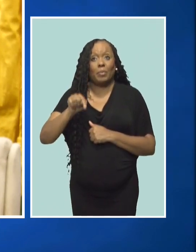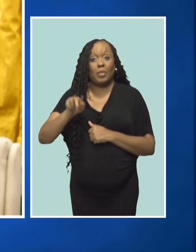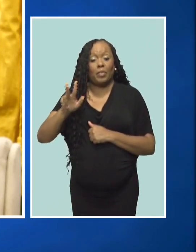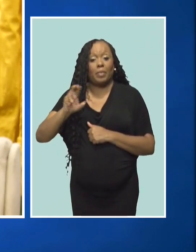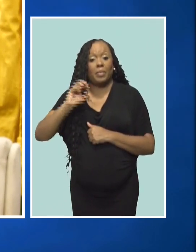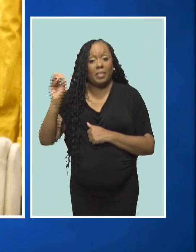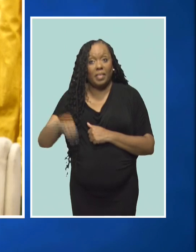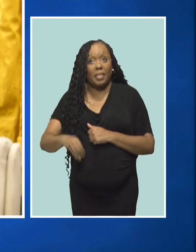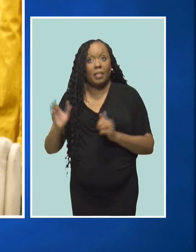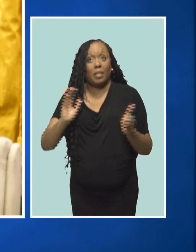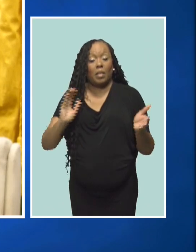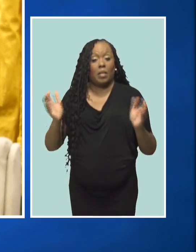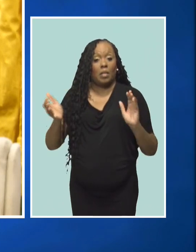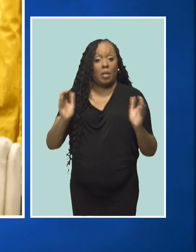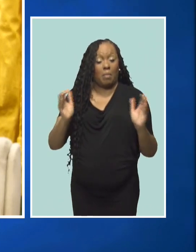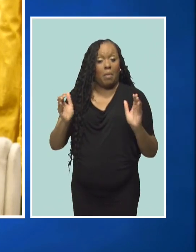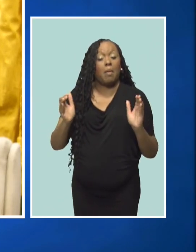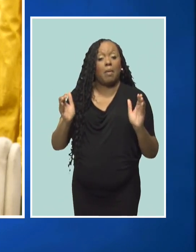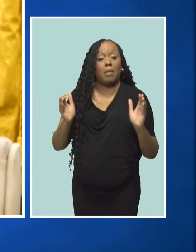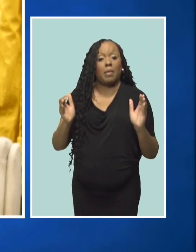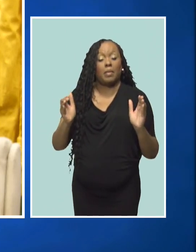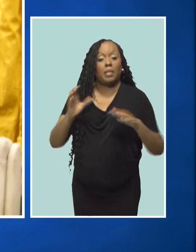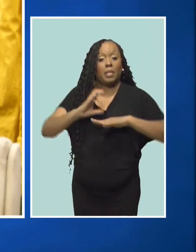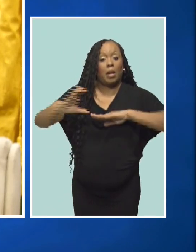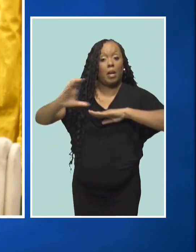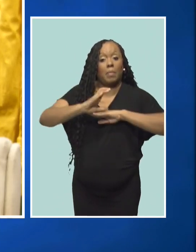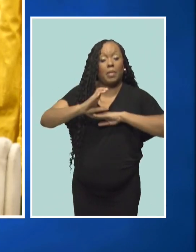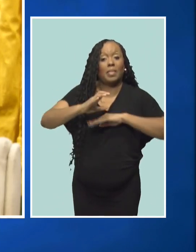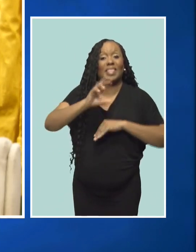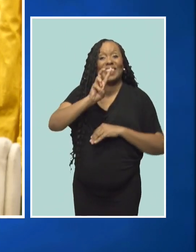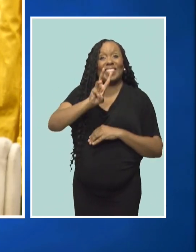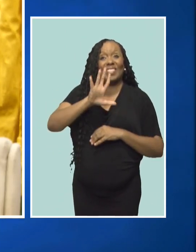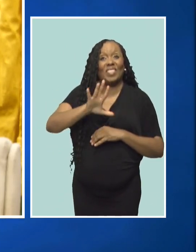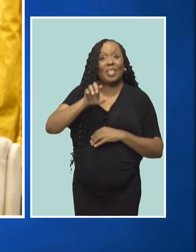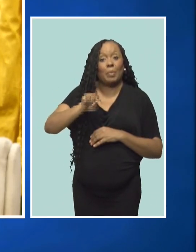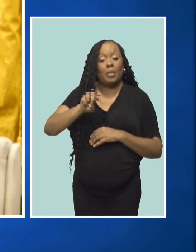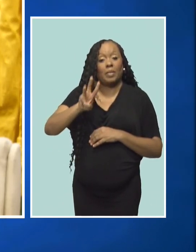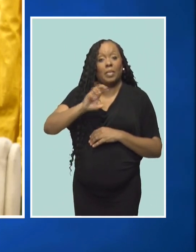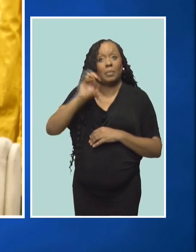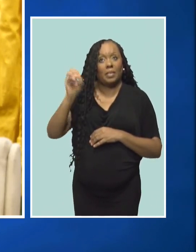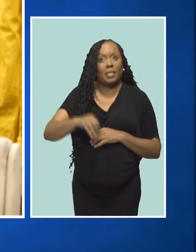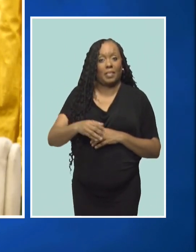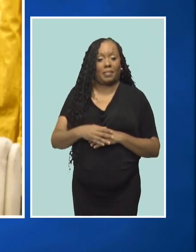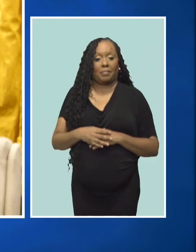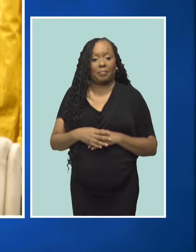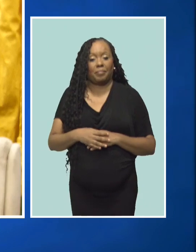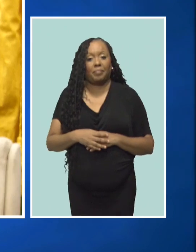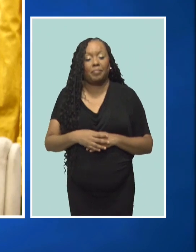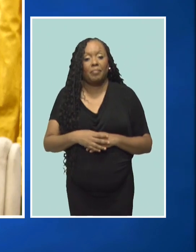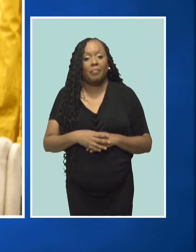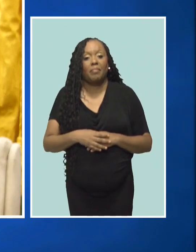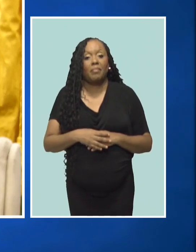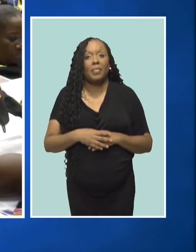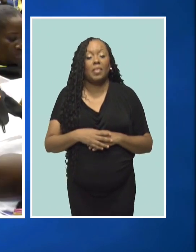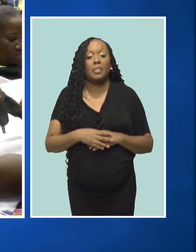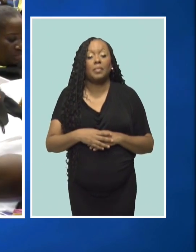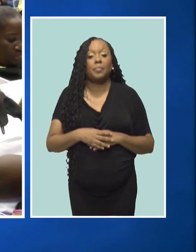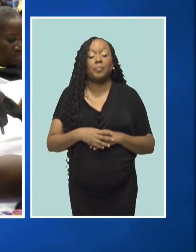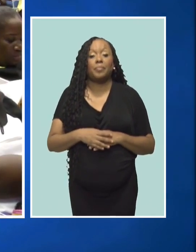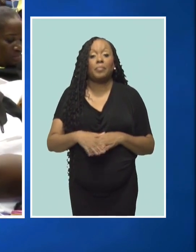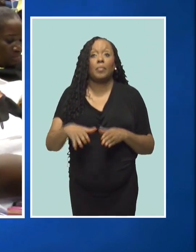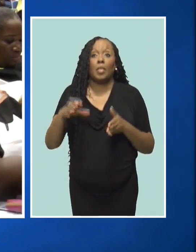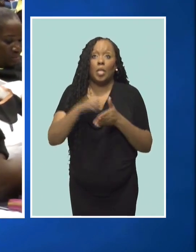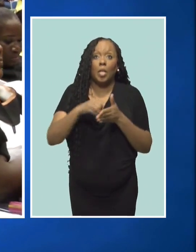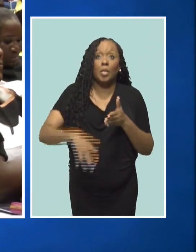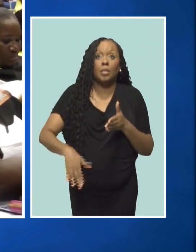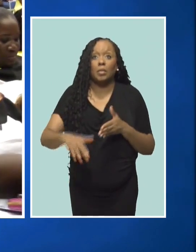83.3%, compared to the average in the region of 65.6%. Ms. Aline also says that the students have